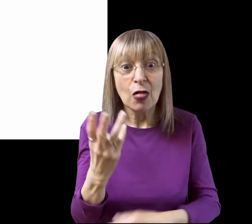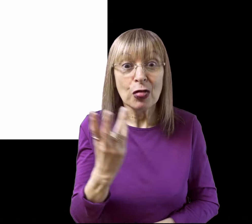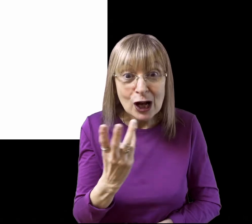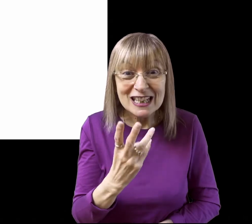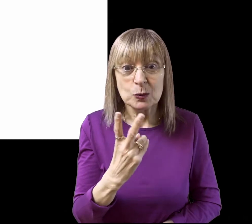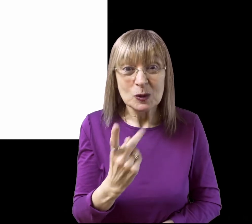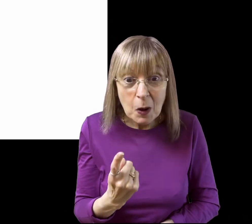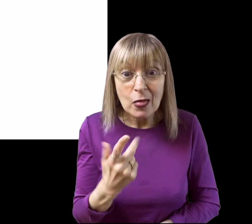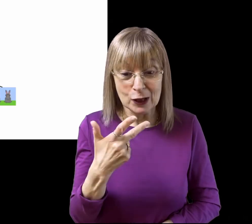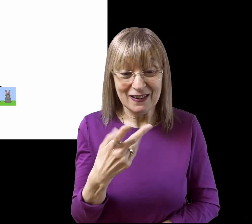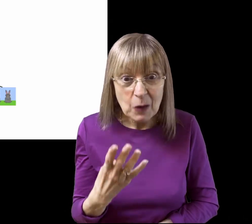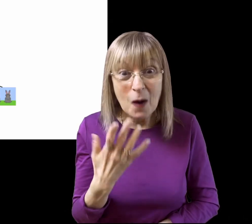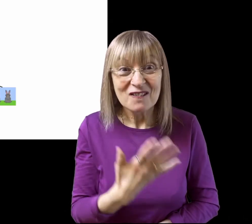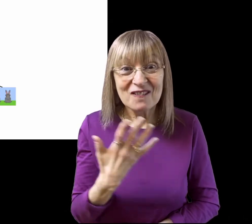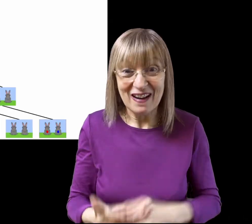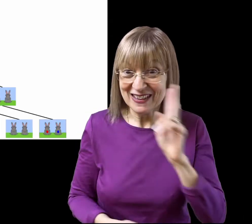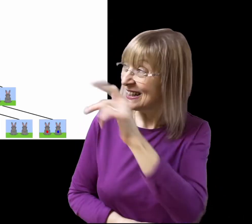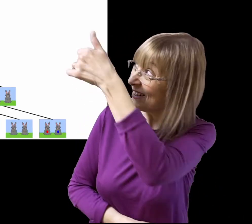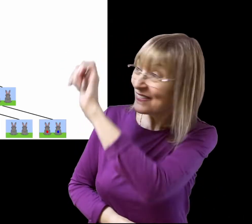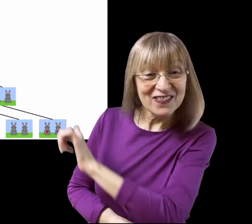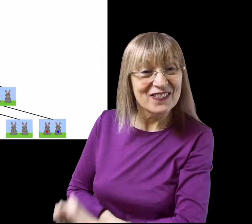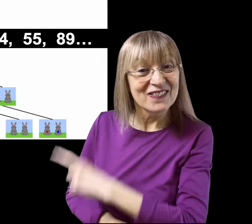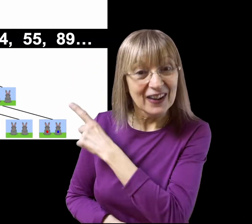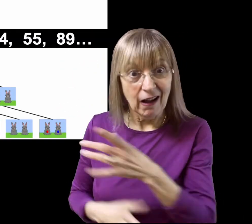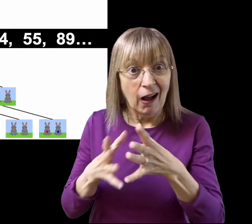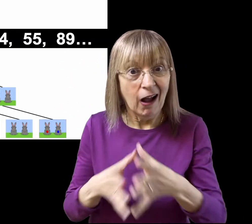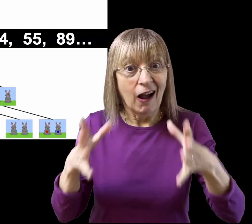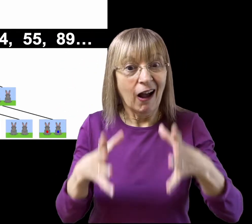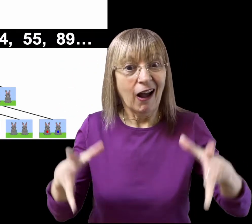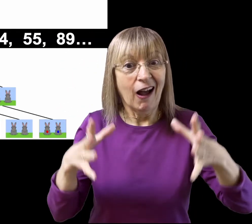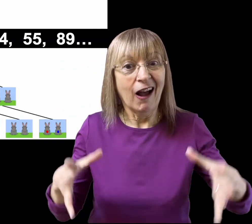2, 3, 5, 8,